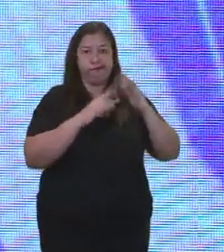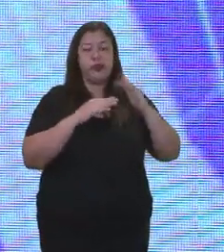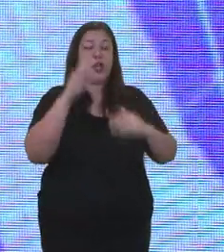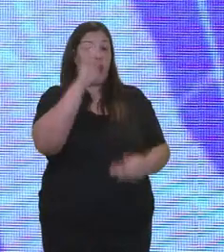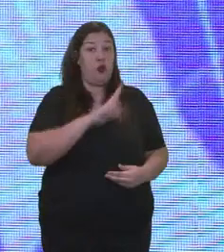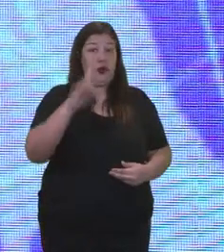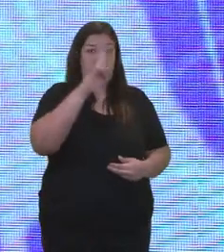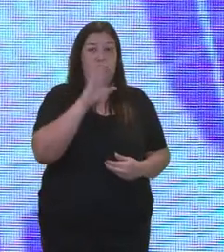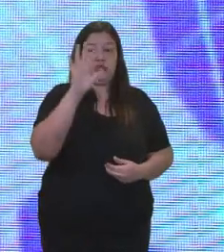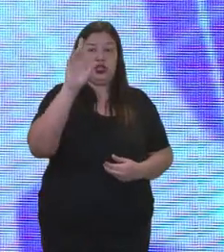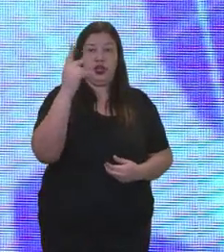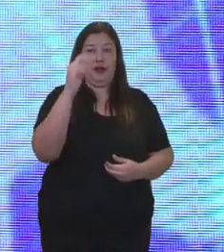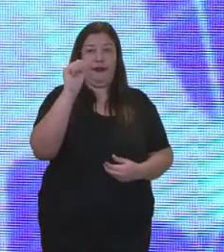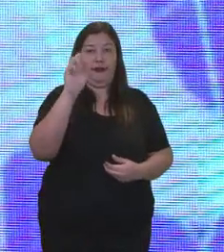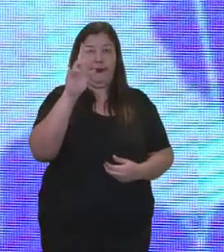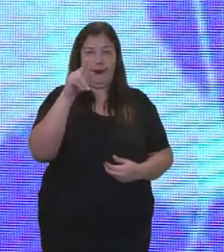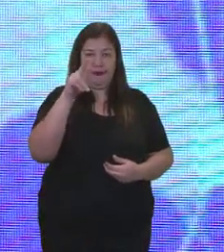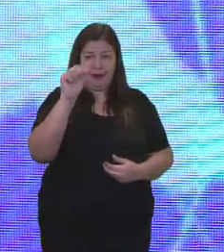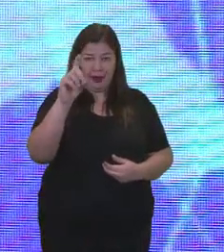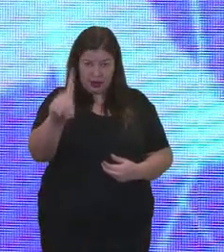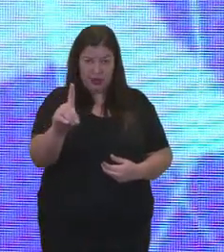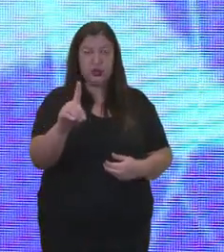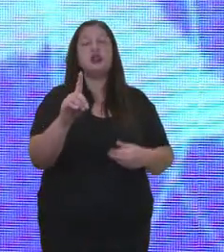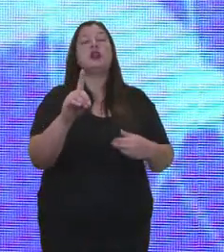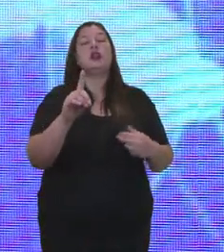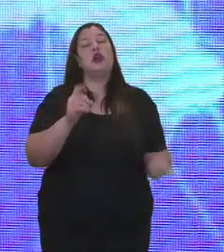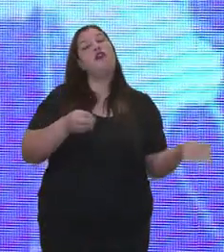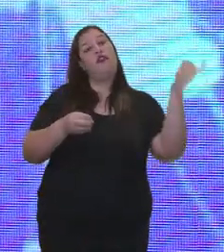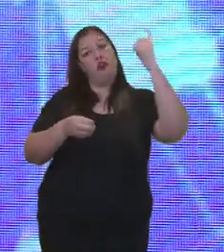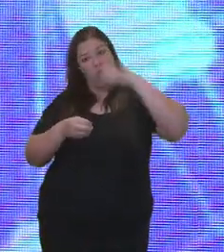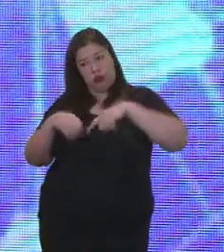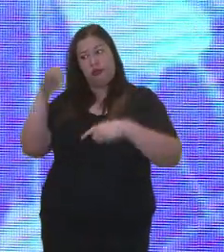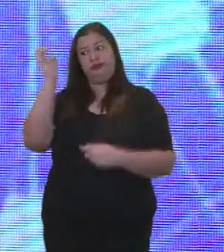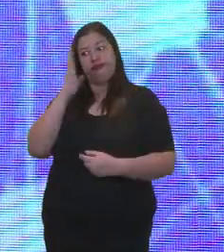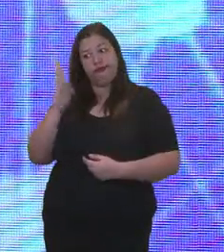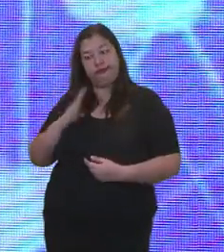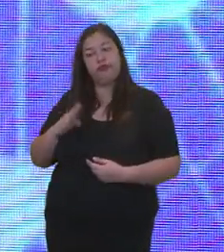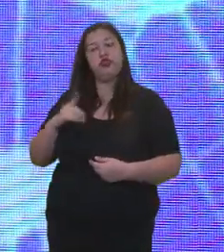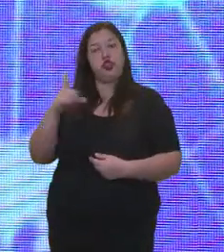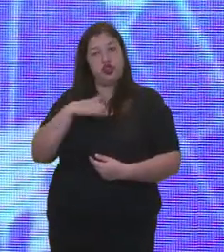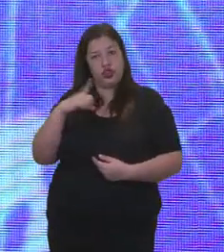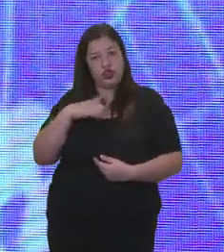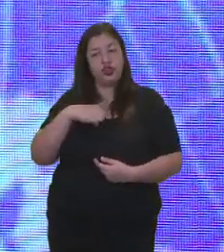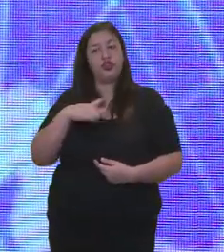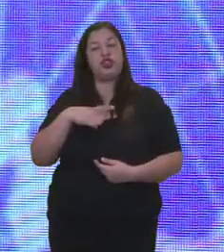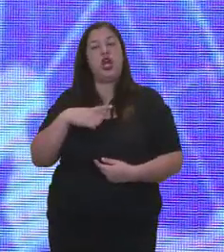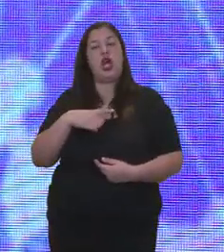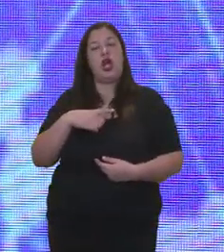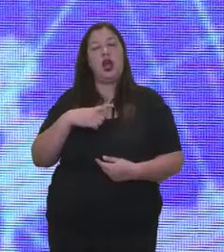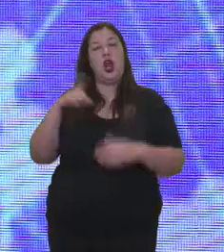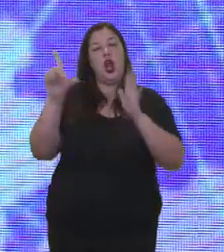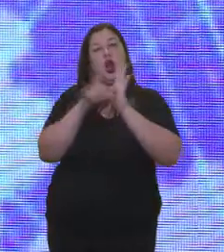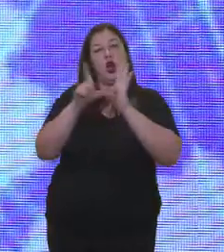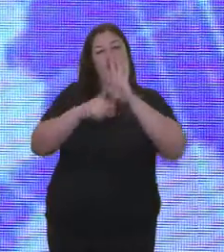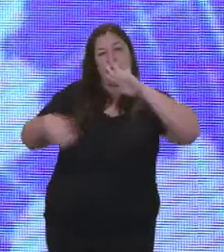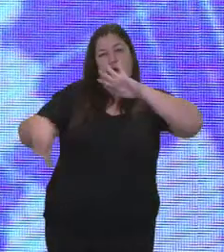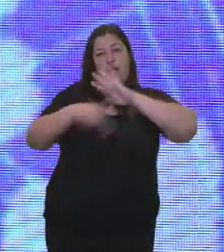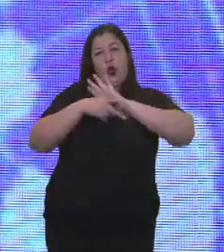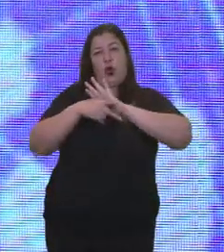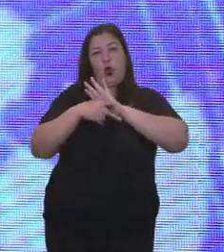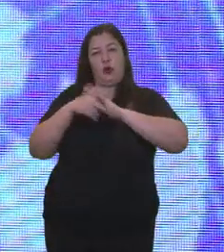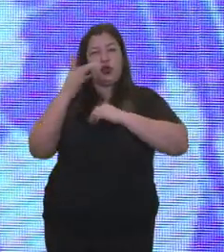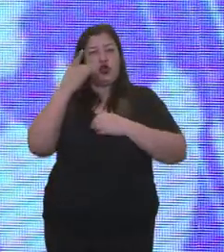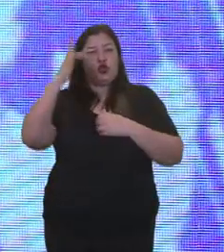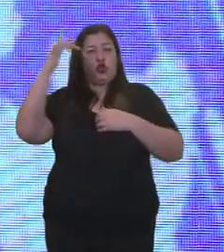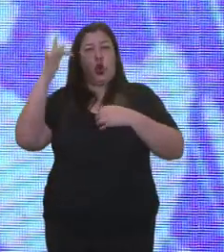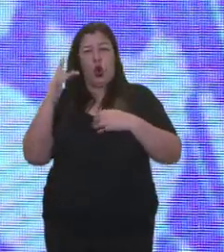back to Brazil. I took up the president. I was CEO of Tiffany, the jewelry Tiffany. They had no knowledge.